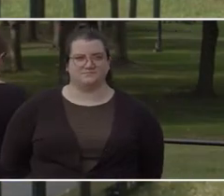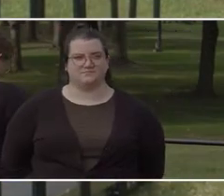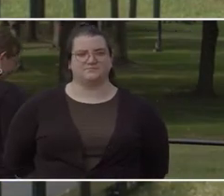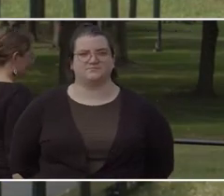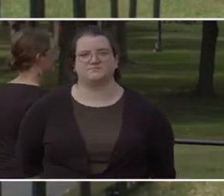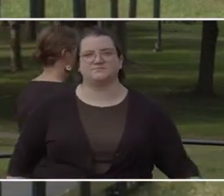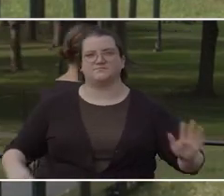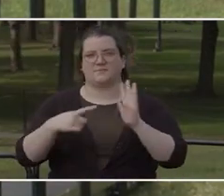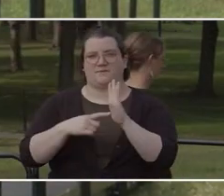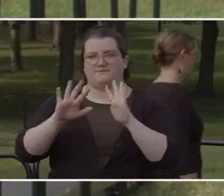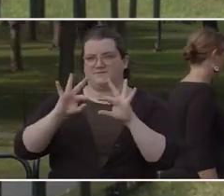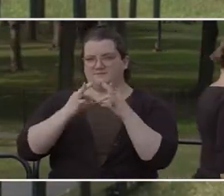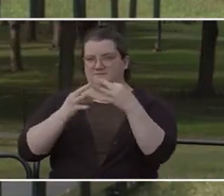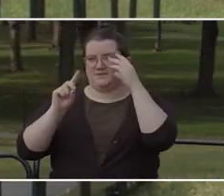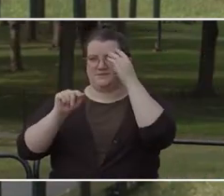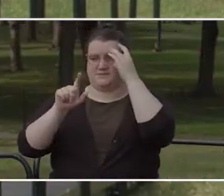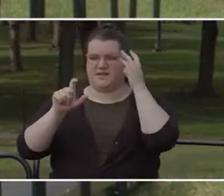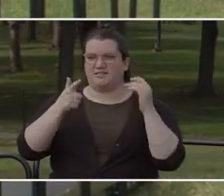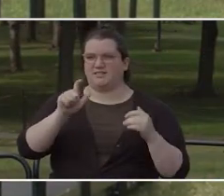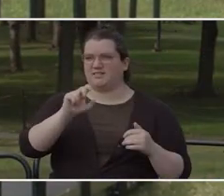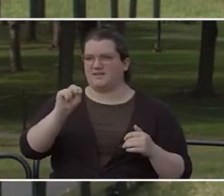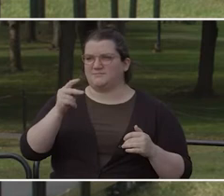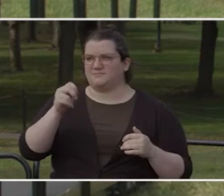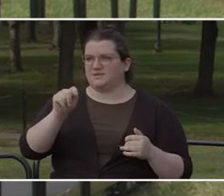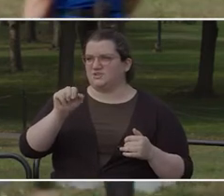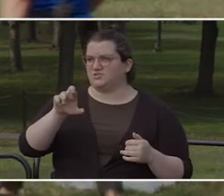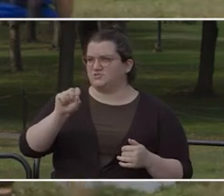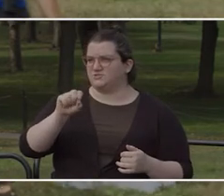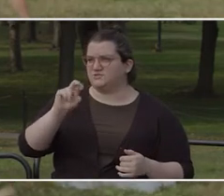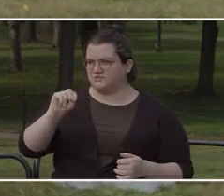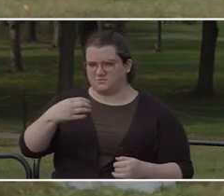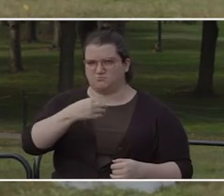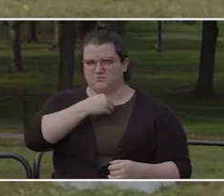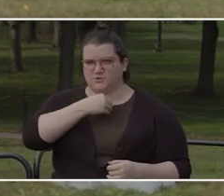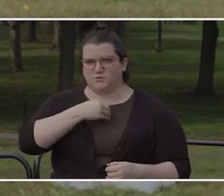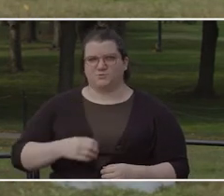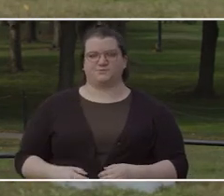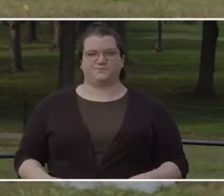On behalf of his family, Dale Glenn Peterson, Marine Corps.